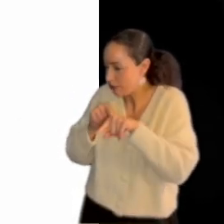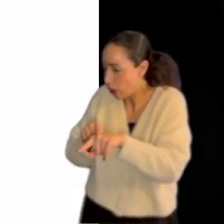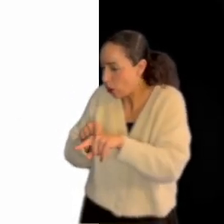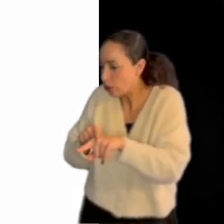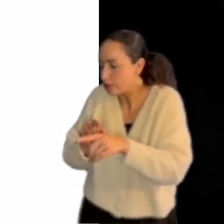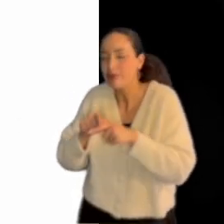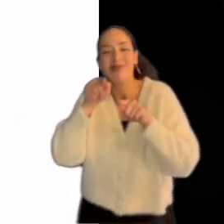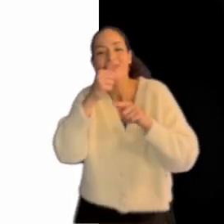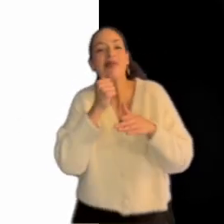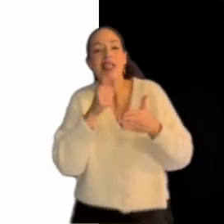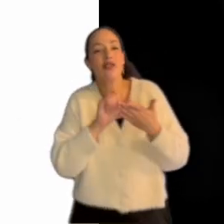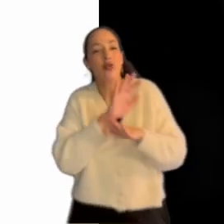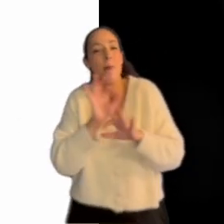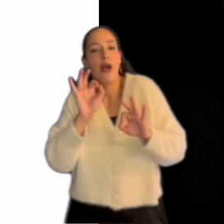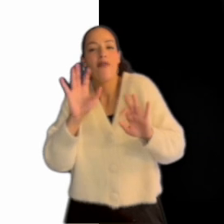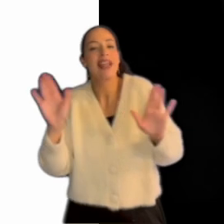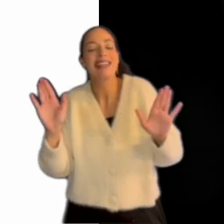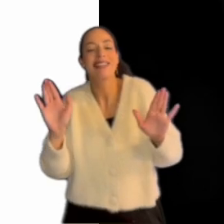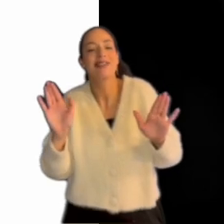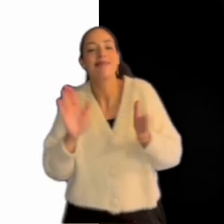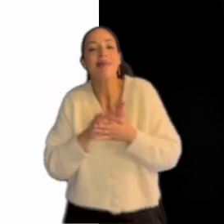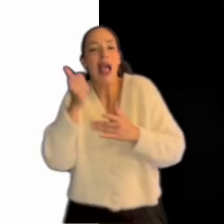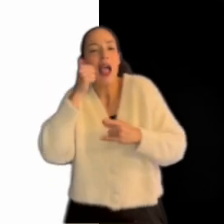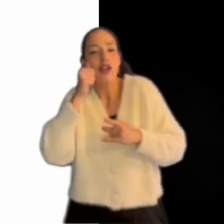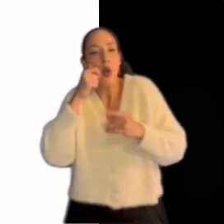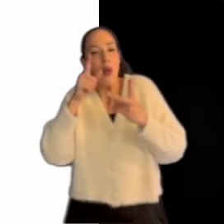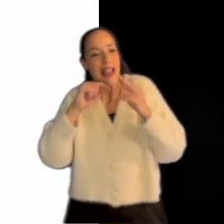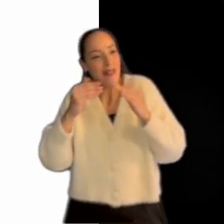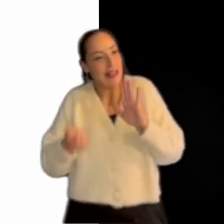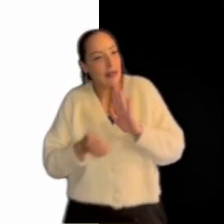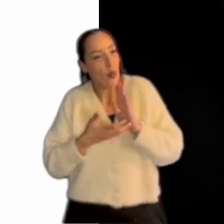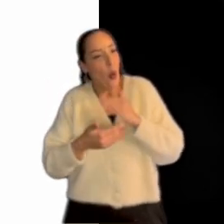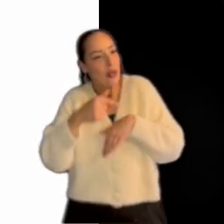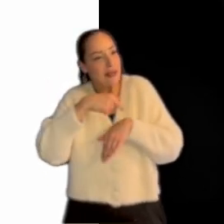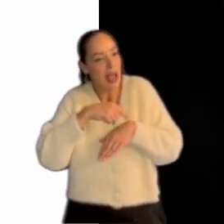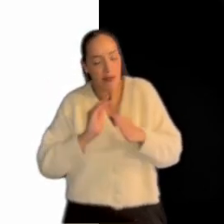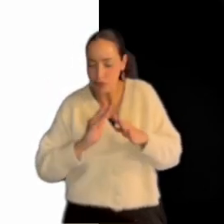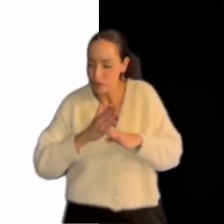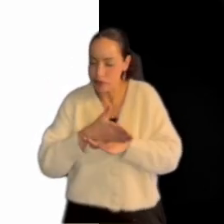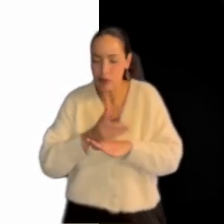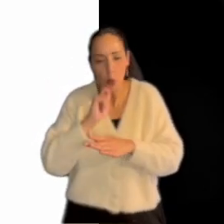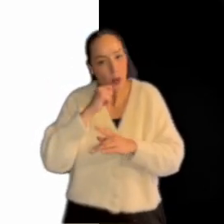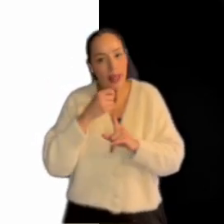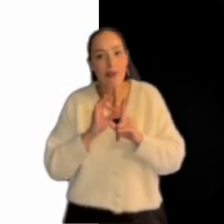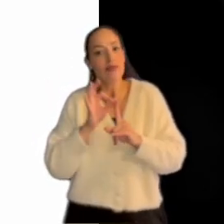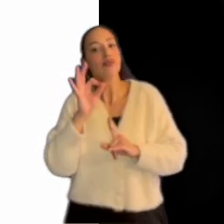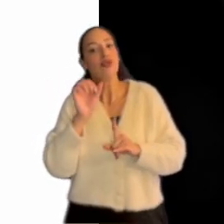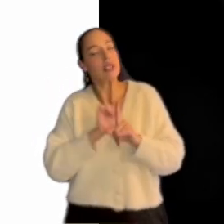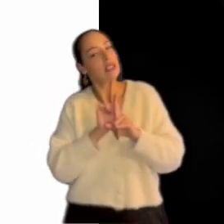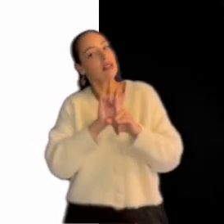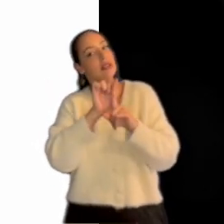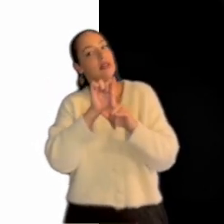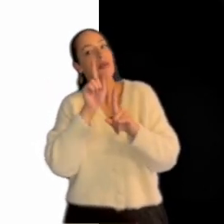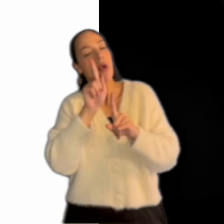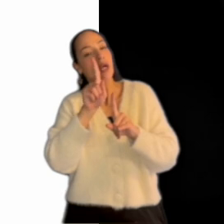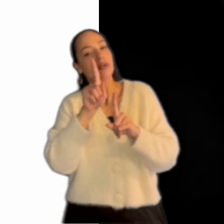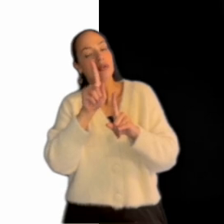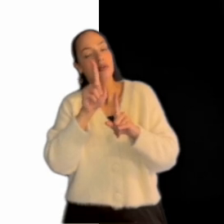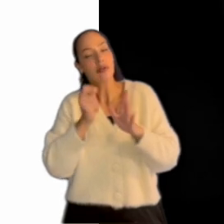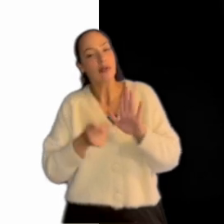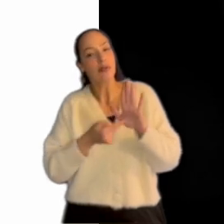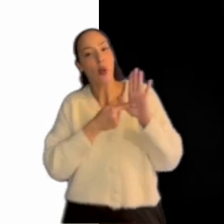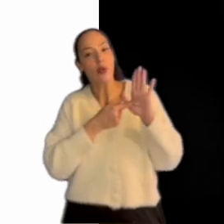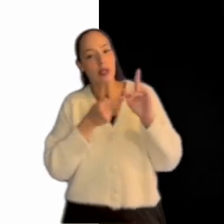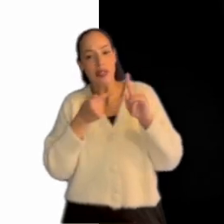that continued time and effort will improve and refine it even further. However, it's equally important that it does not become too overwhelming or